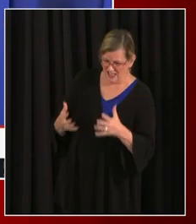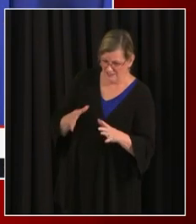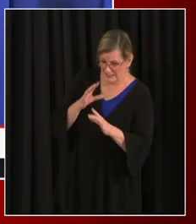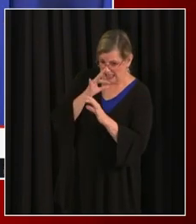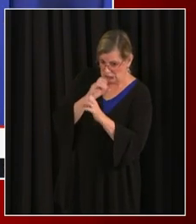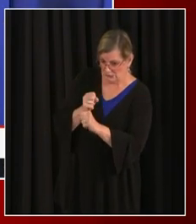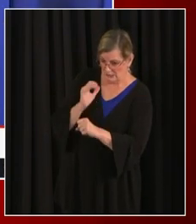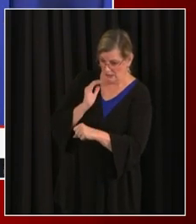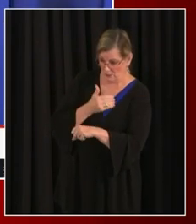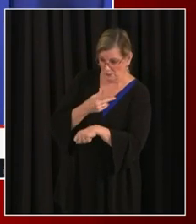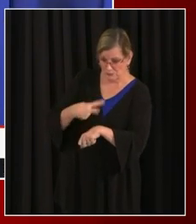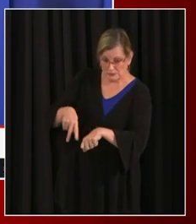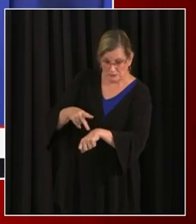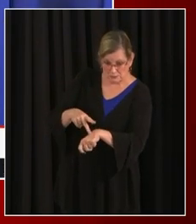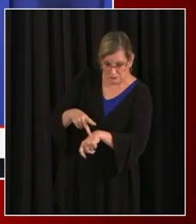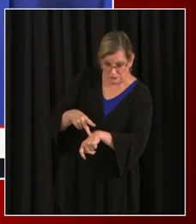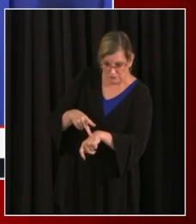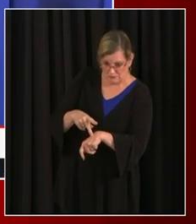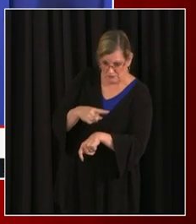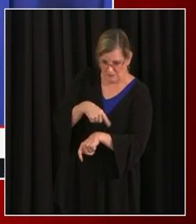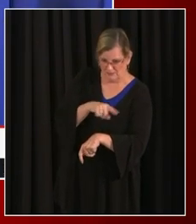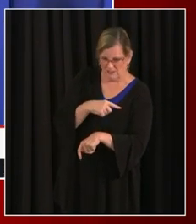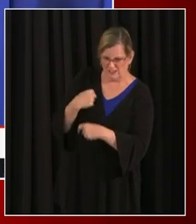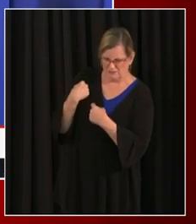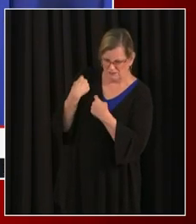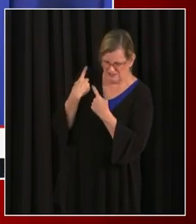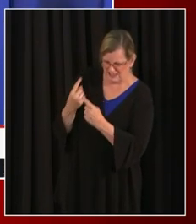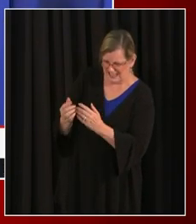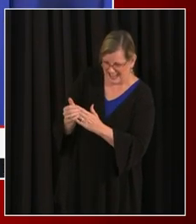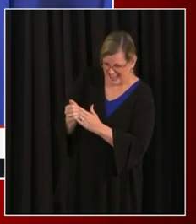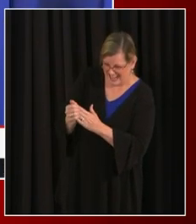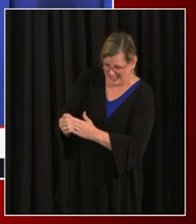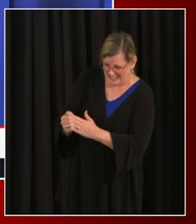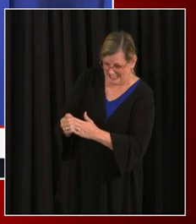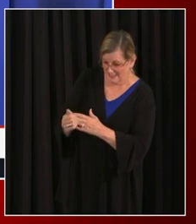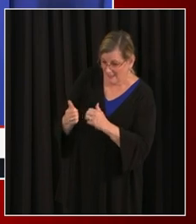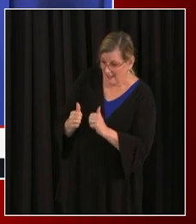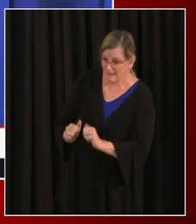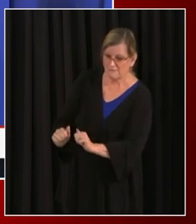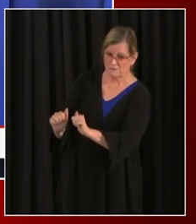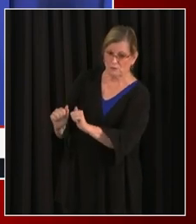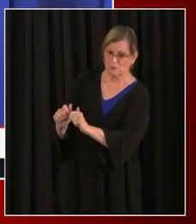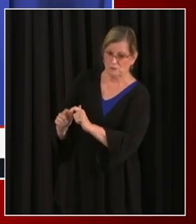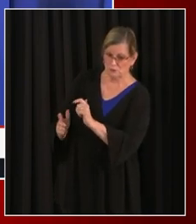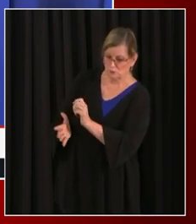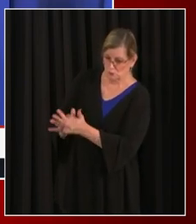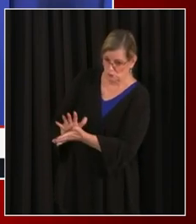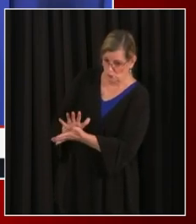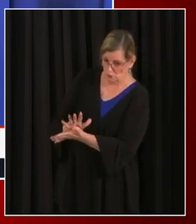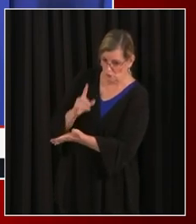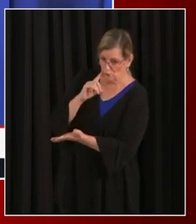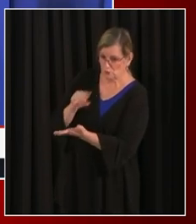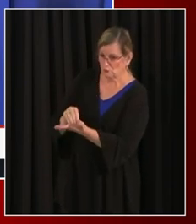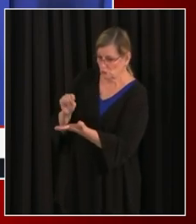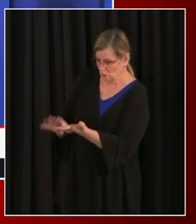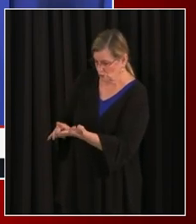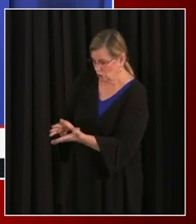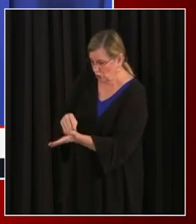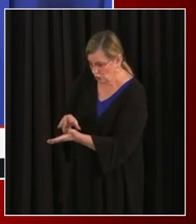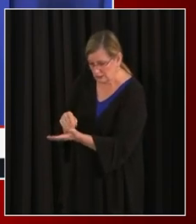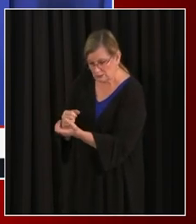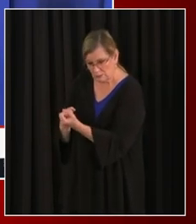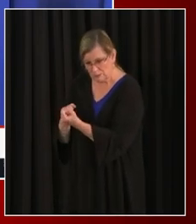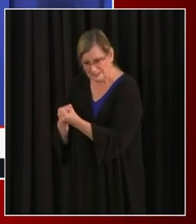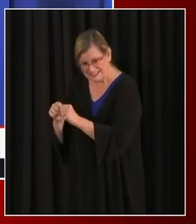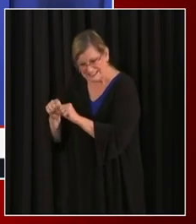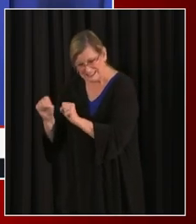principals, and they have been the ones that have actually spearheaded their efforts at their school levels for the student support centers. This will be